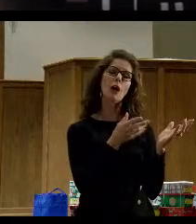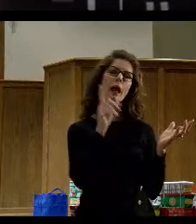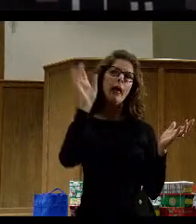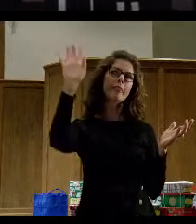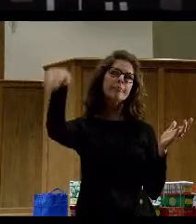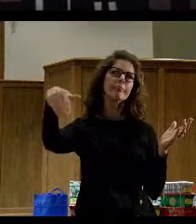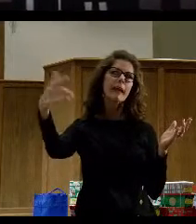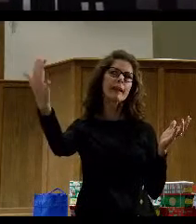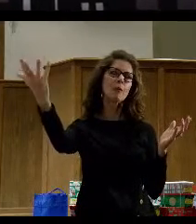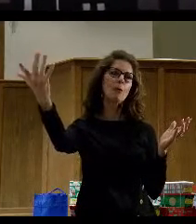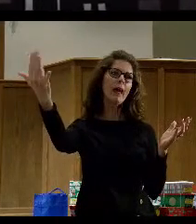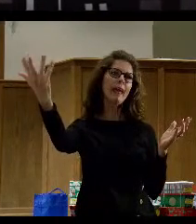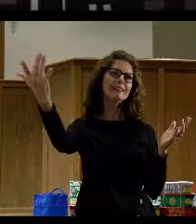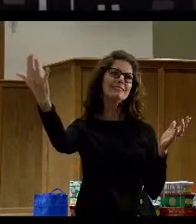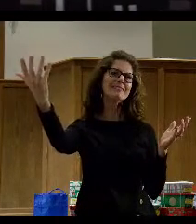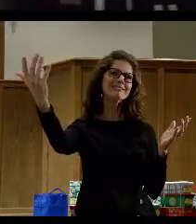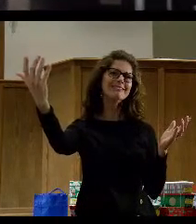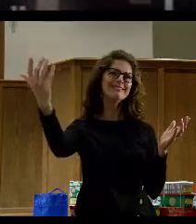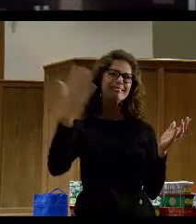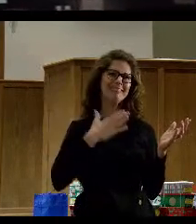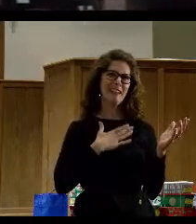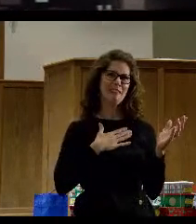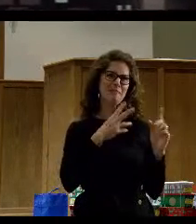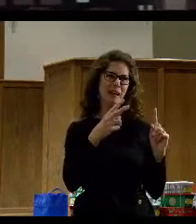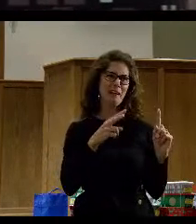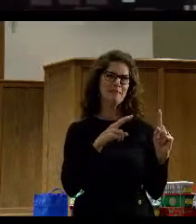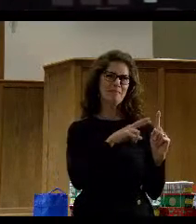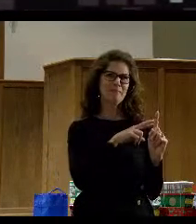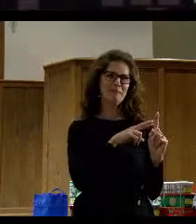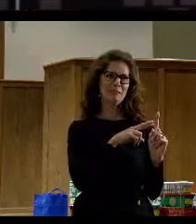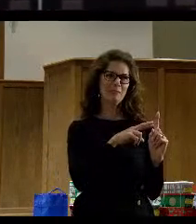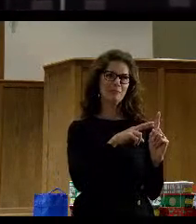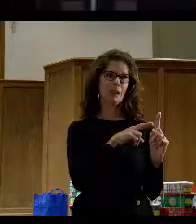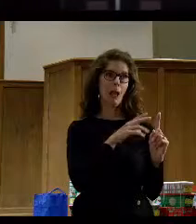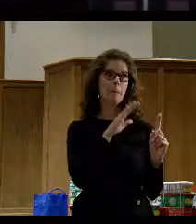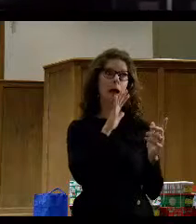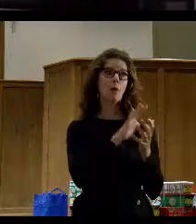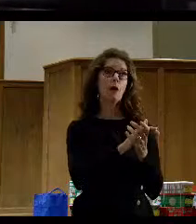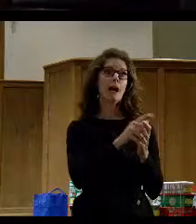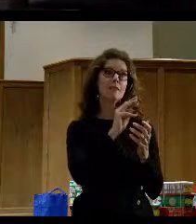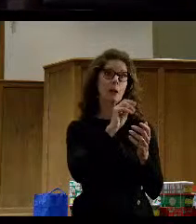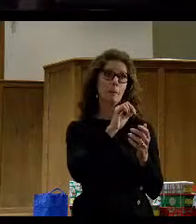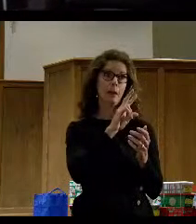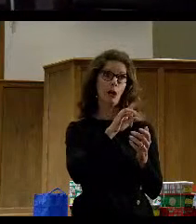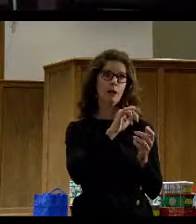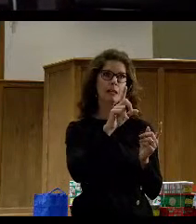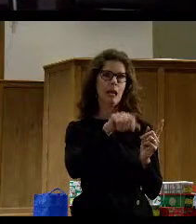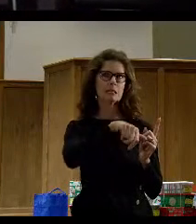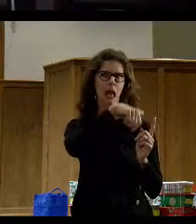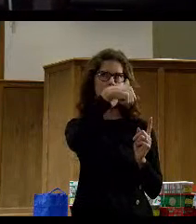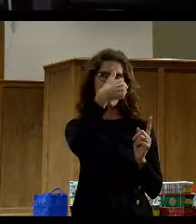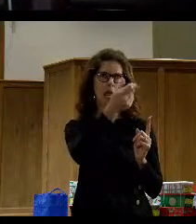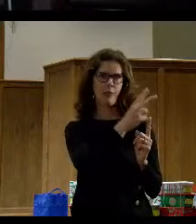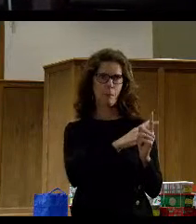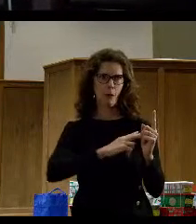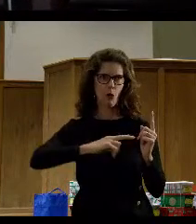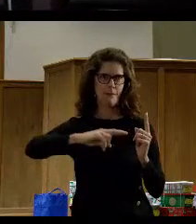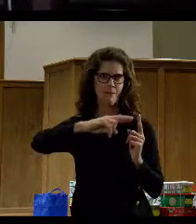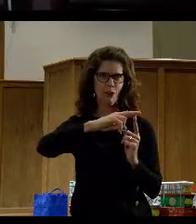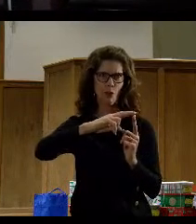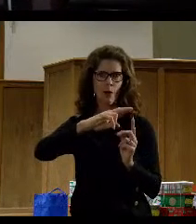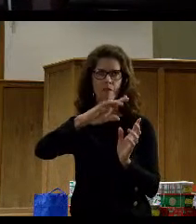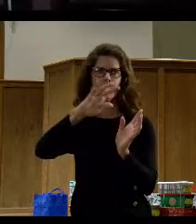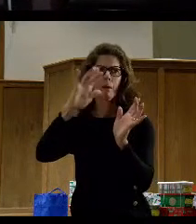the door. That's my position. Mary takes this other position of compassion, which says,